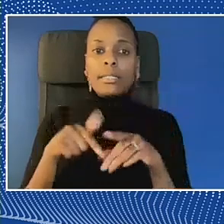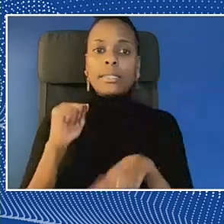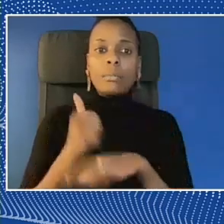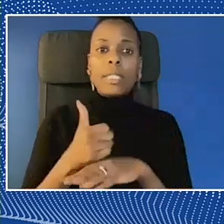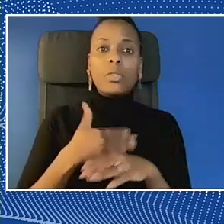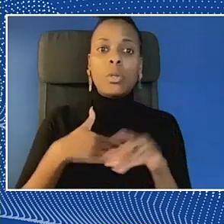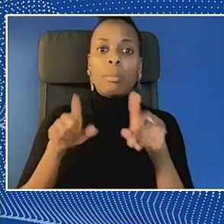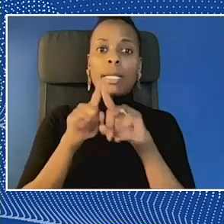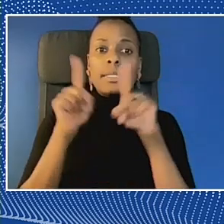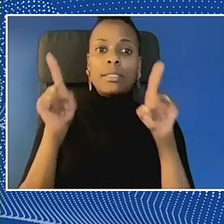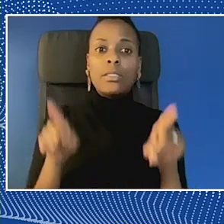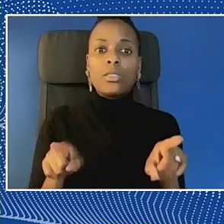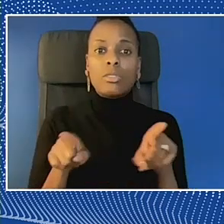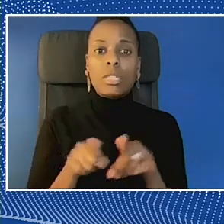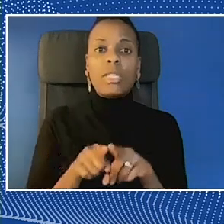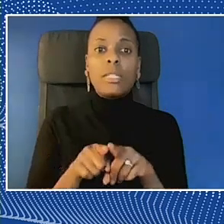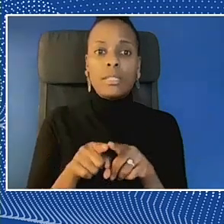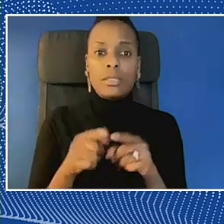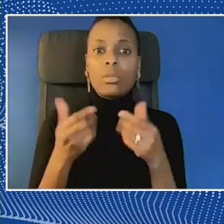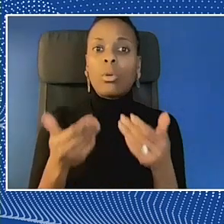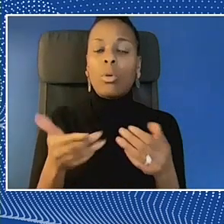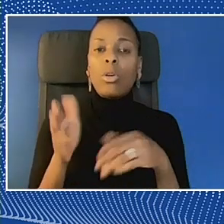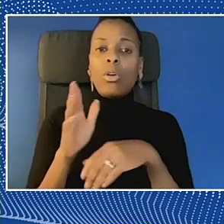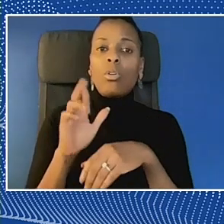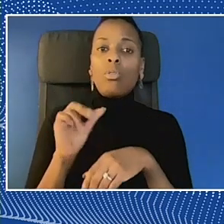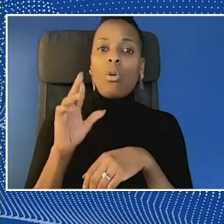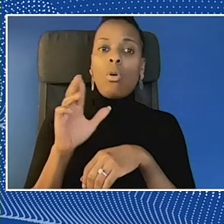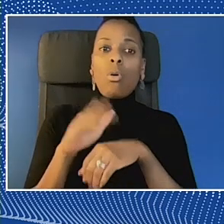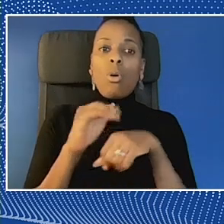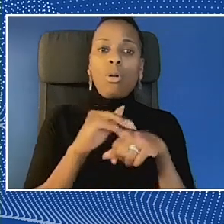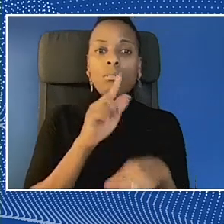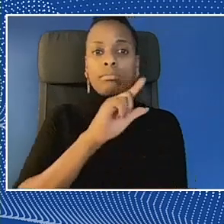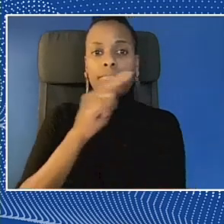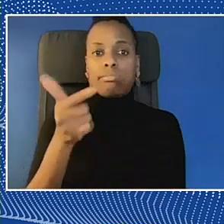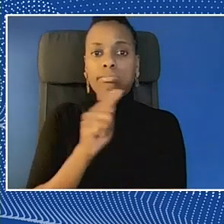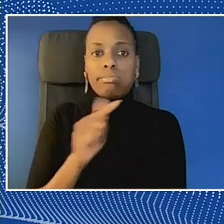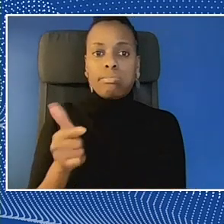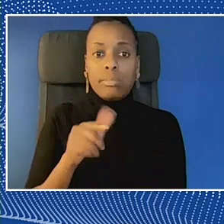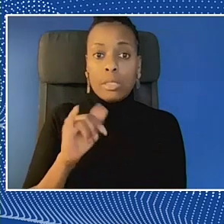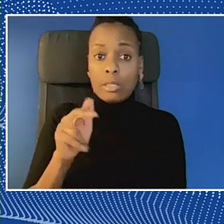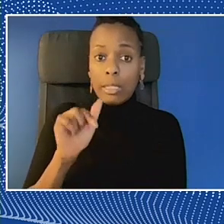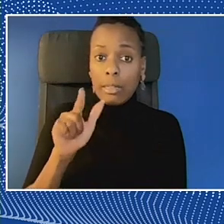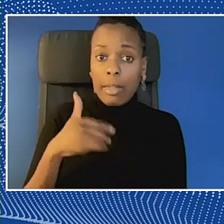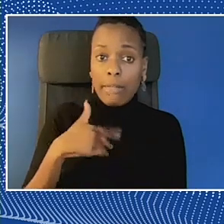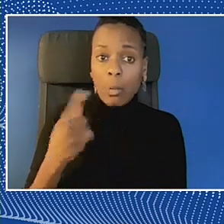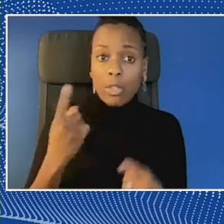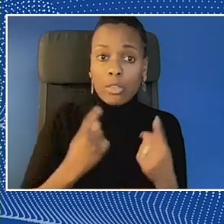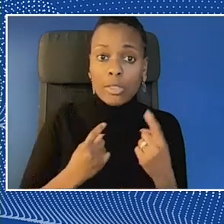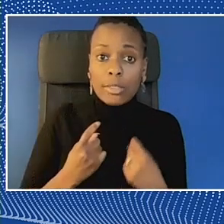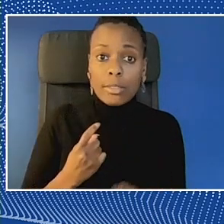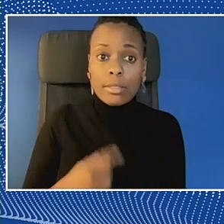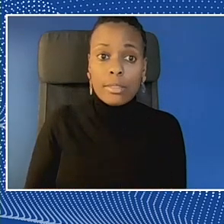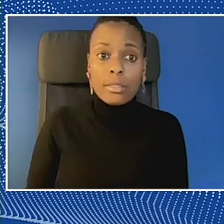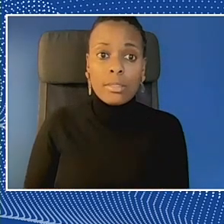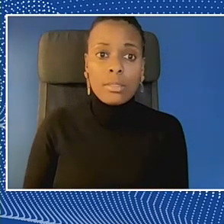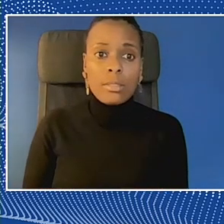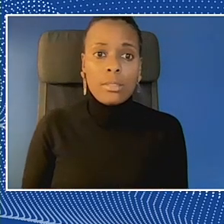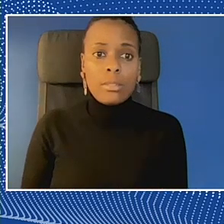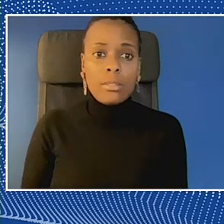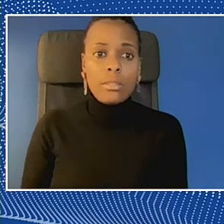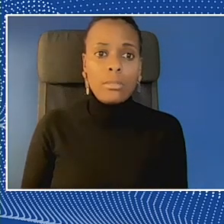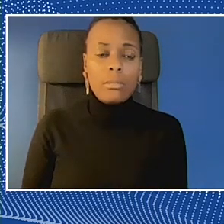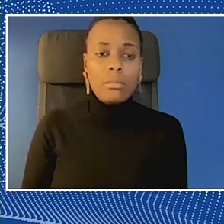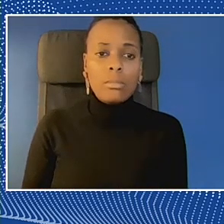I'll go basically in a roll call fashion, one by one. Jaleel, you had a question? Just wanted